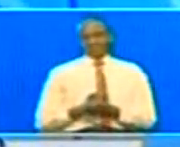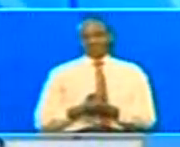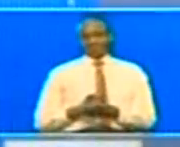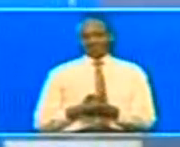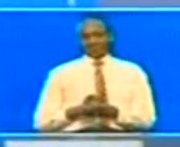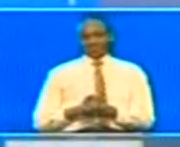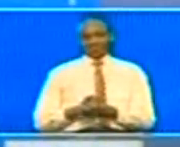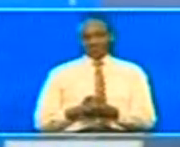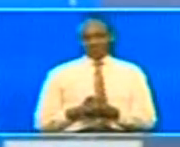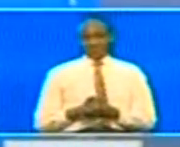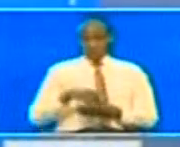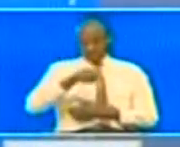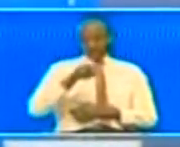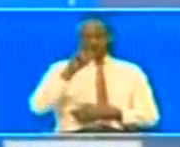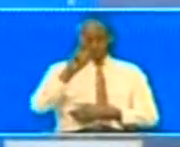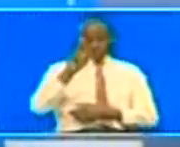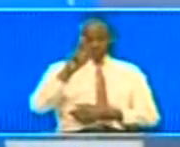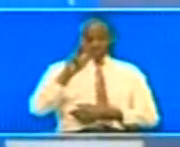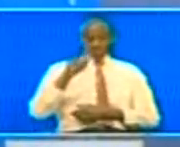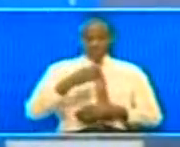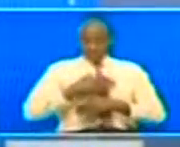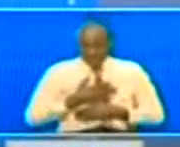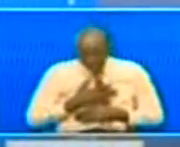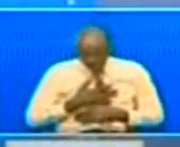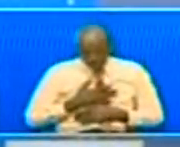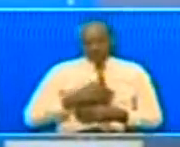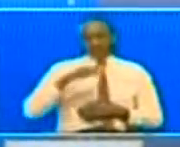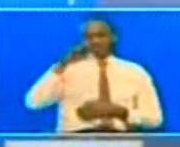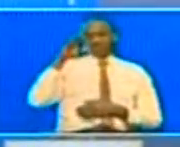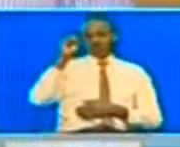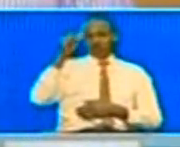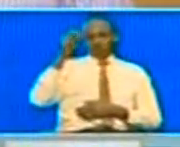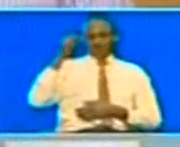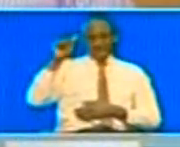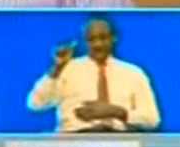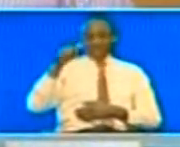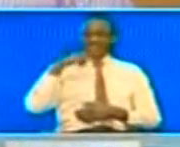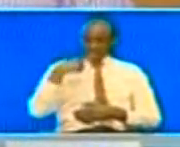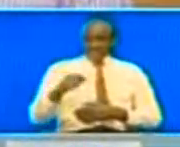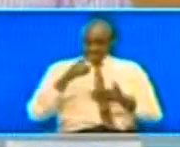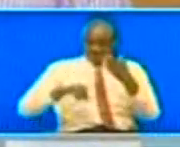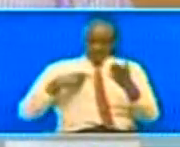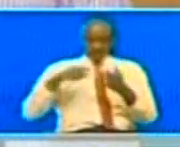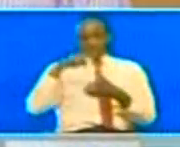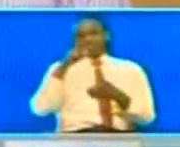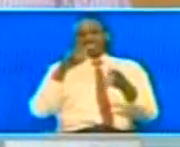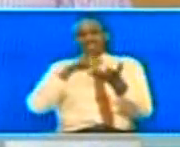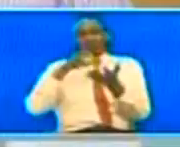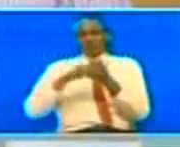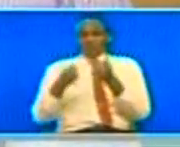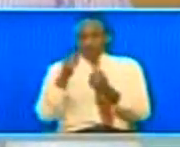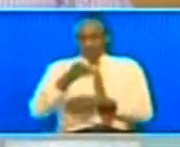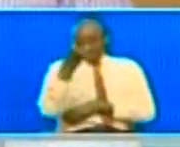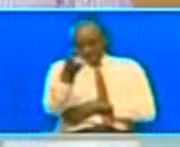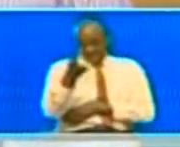From URP Mheshimiwa Sinia Birdi joins us now to tell us more about the situation that has emerged following